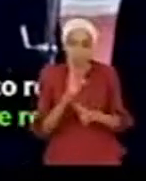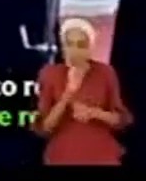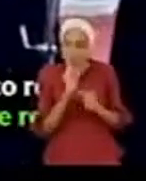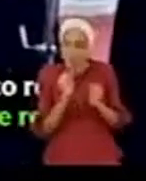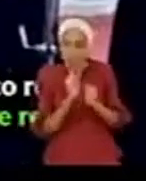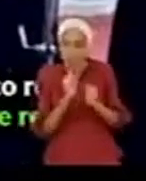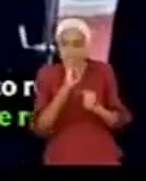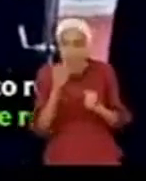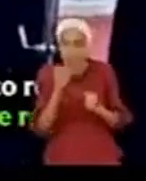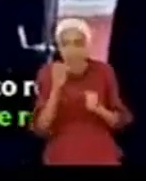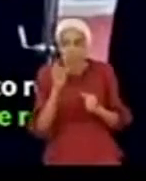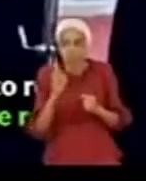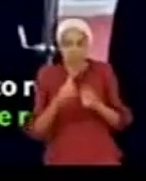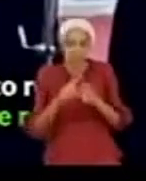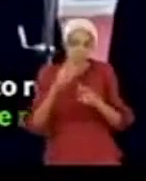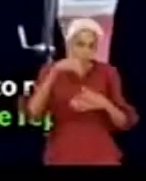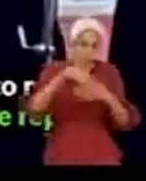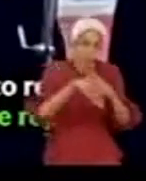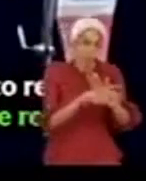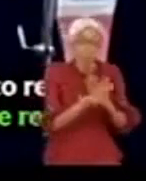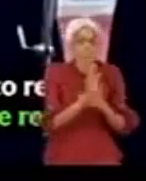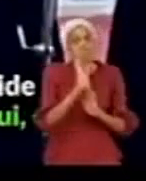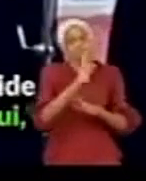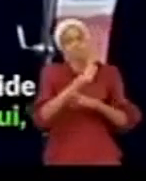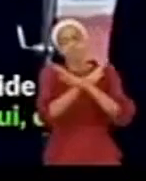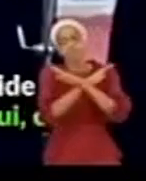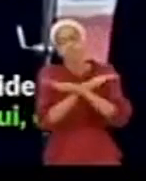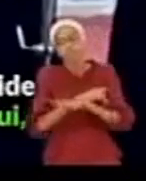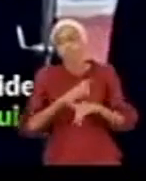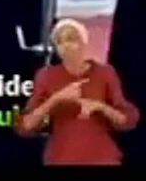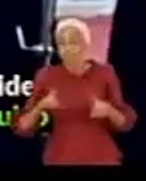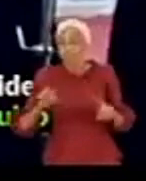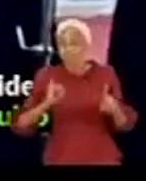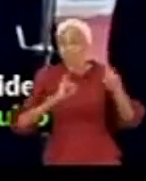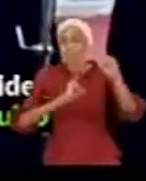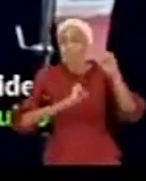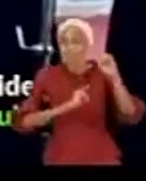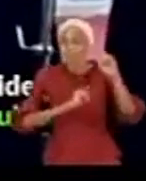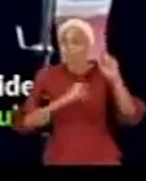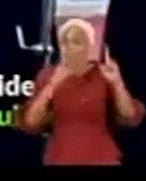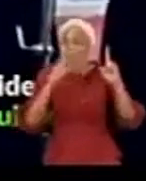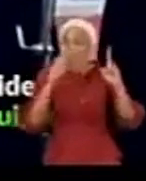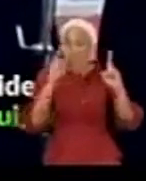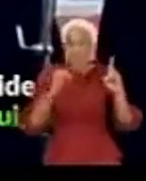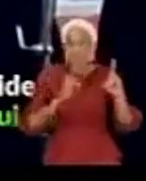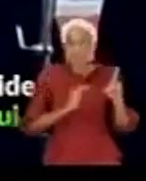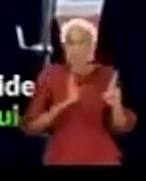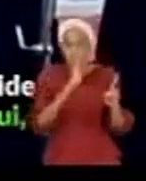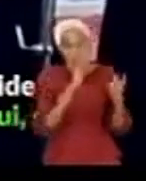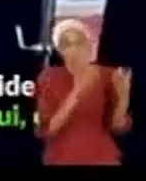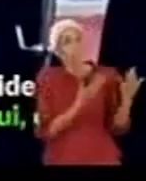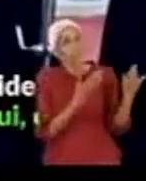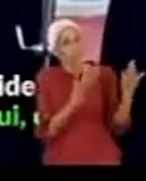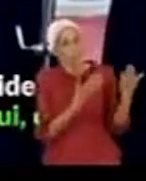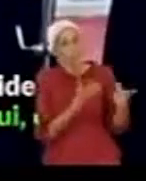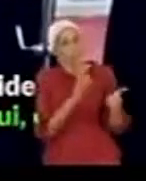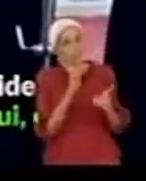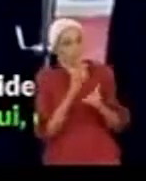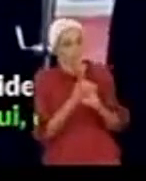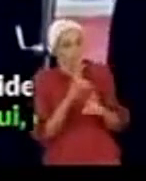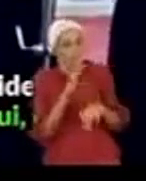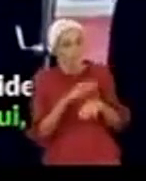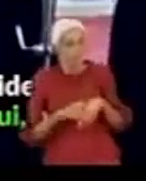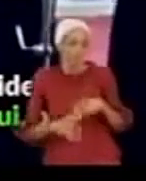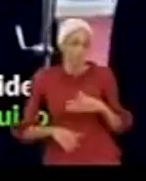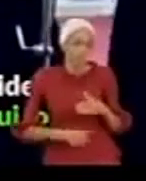chilly Jordan to enter into rest. But I did say I'll be waiting right